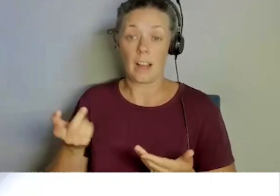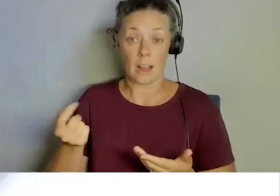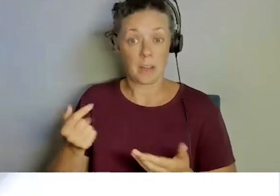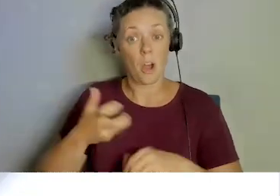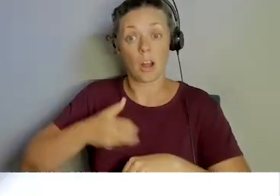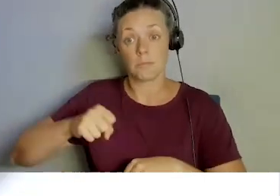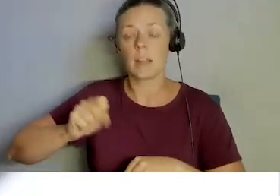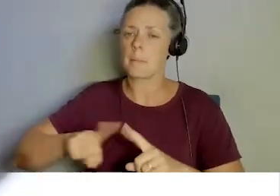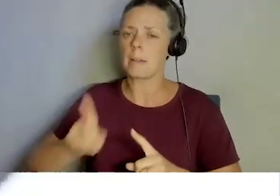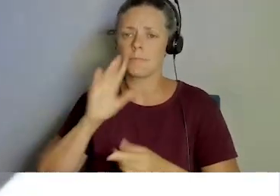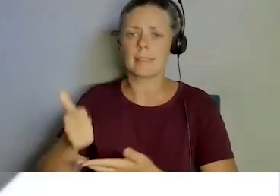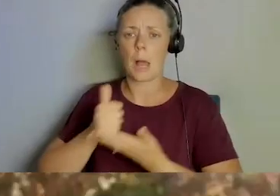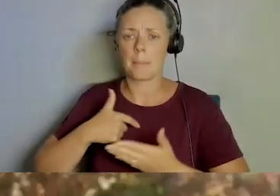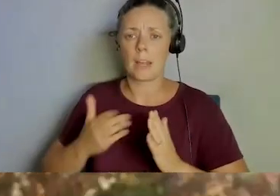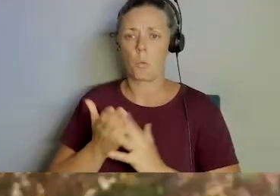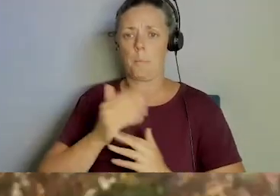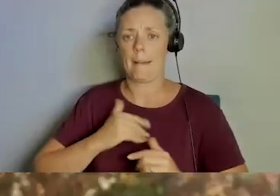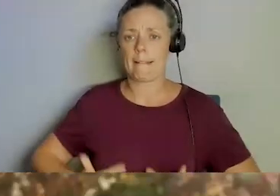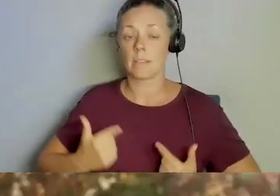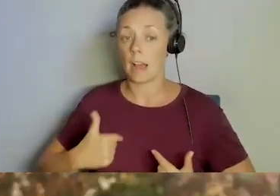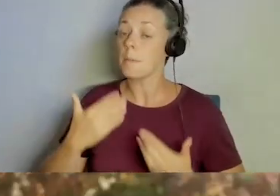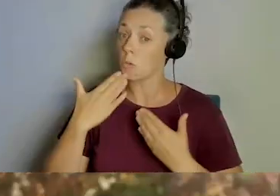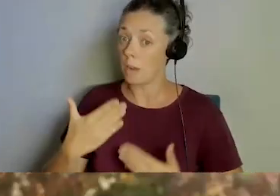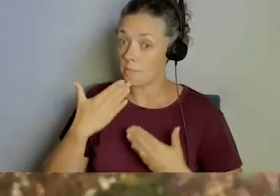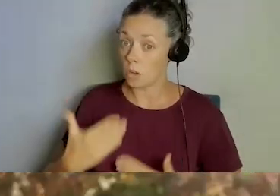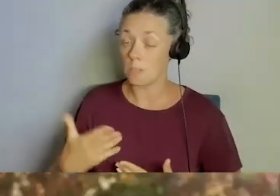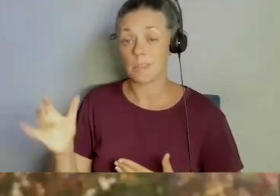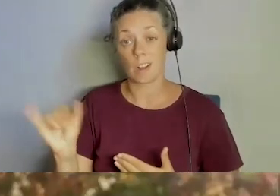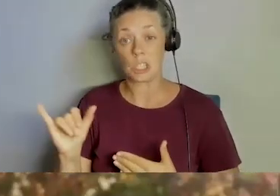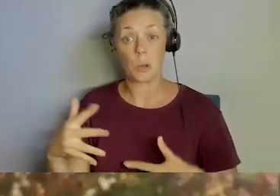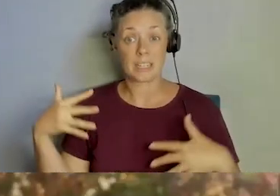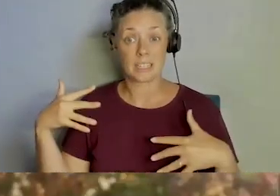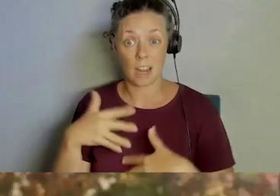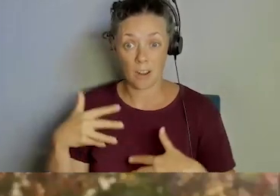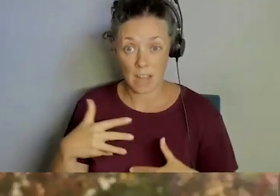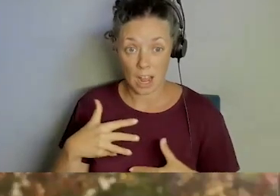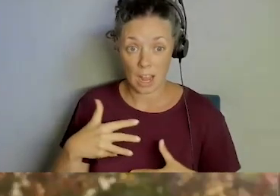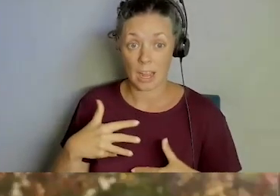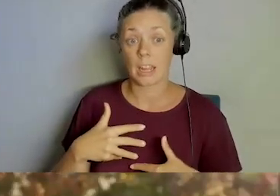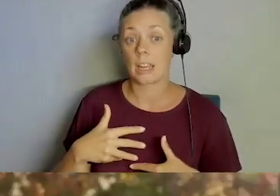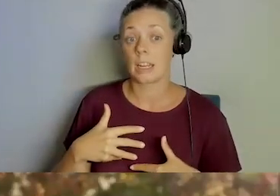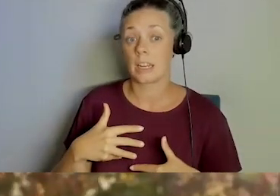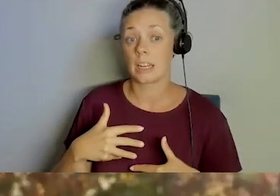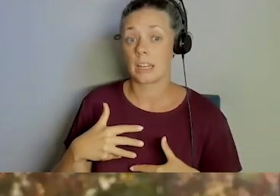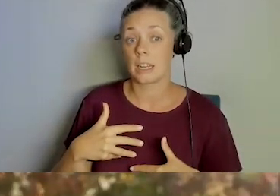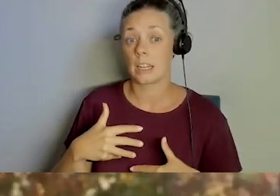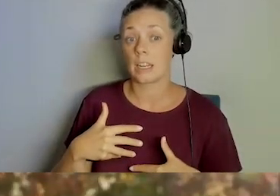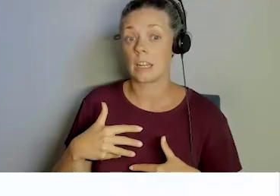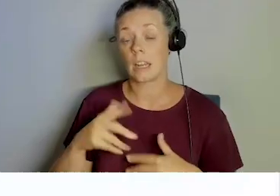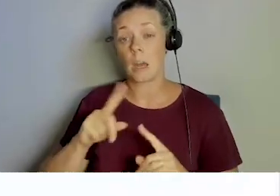And I'm very grateful, but I am a little terrified about the decision that we're going to be having coming up with the Supreme